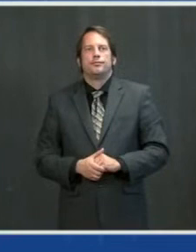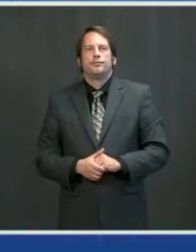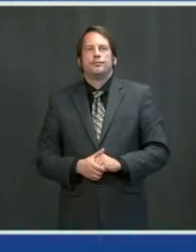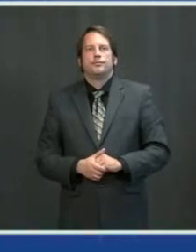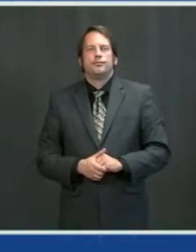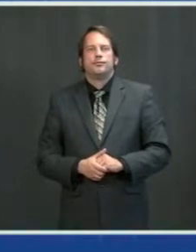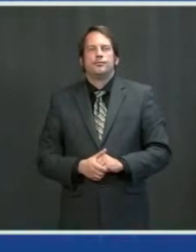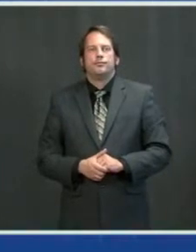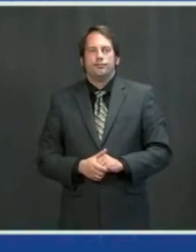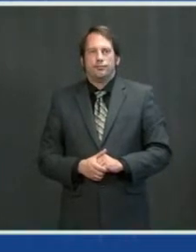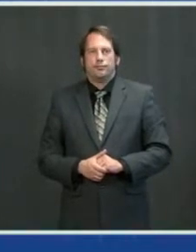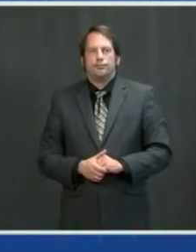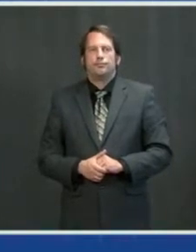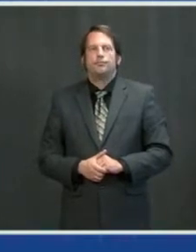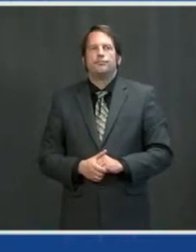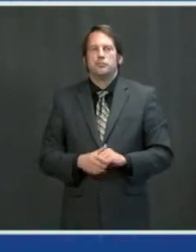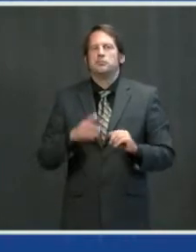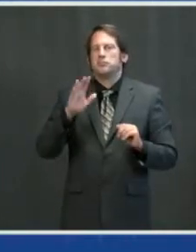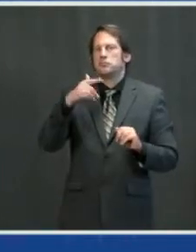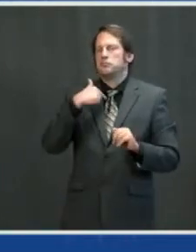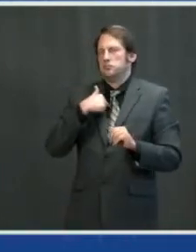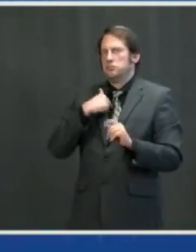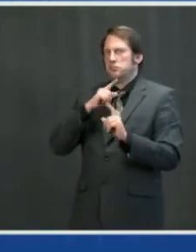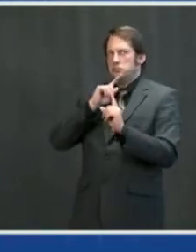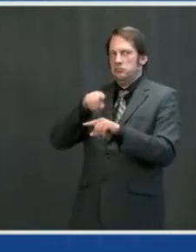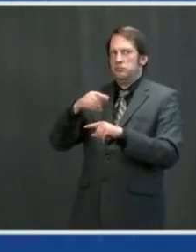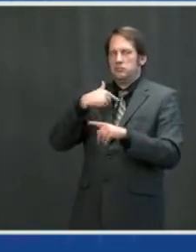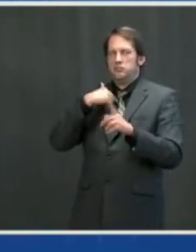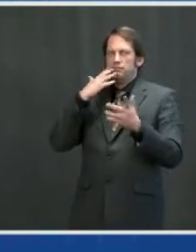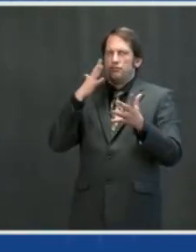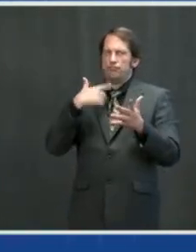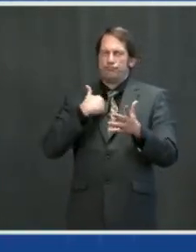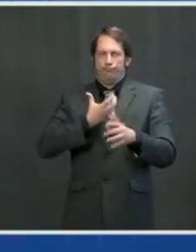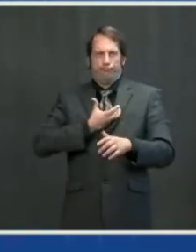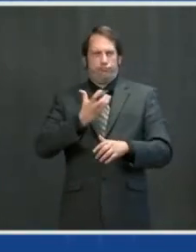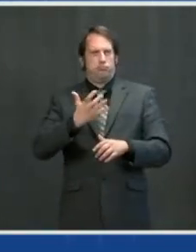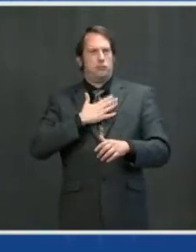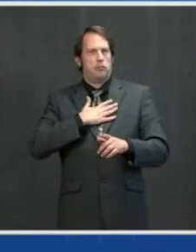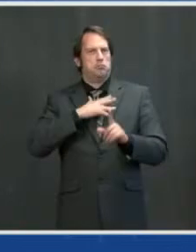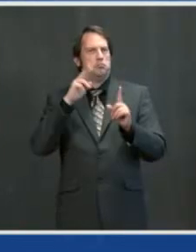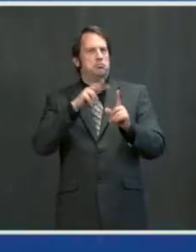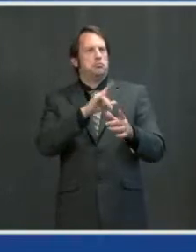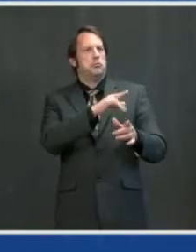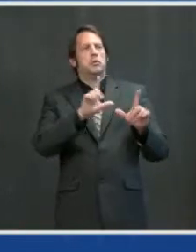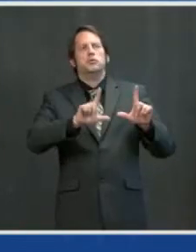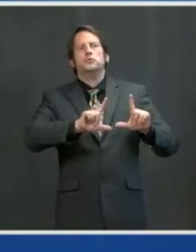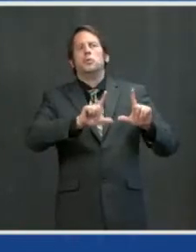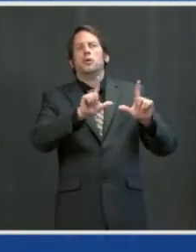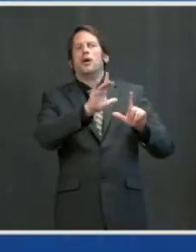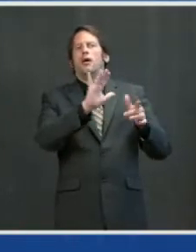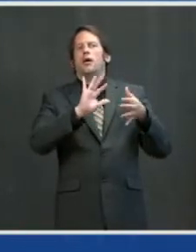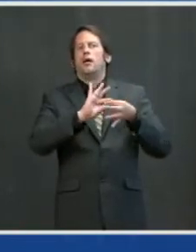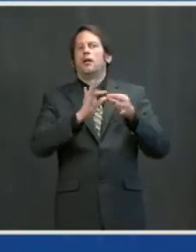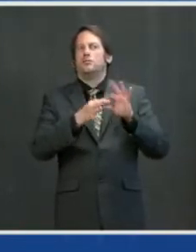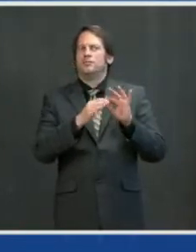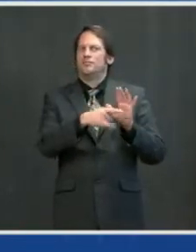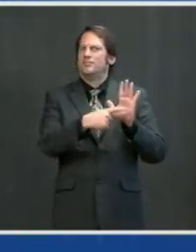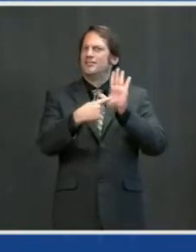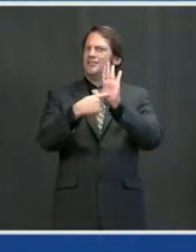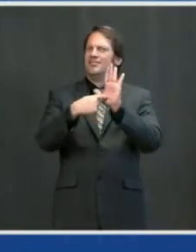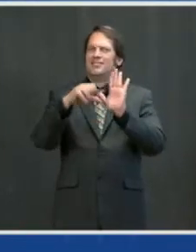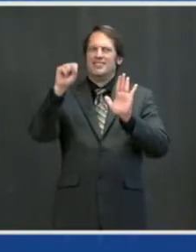Tokyo Olympics and the Paralympic Games as a symbol of global unity this summer. And